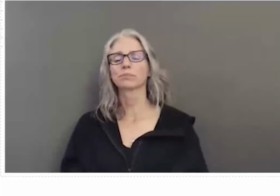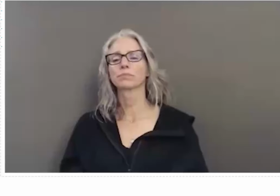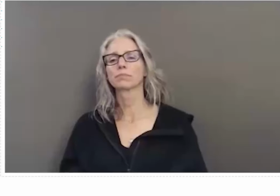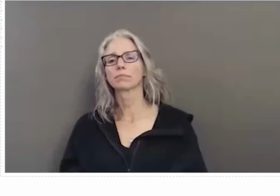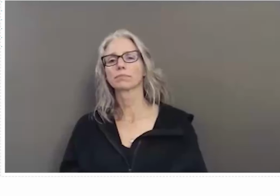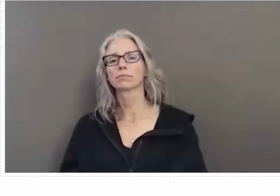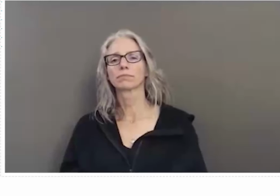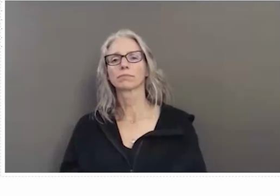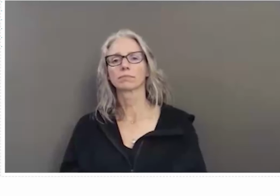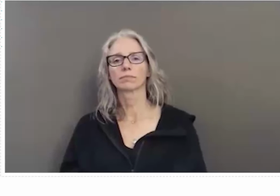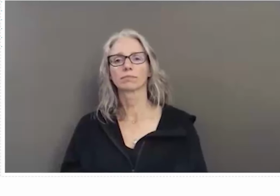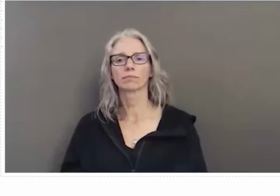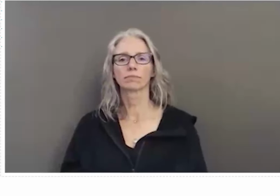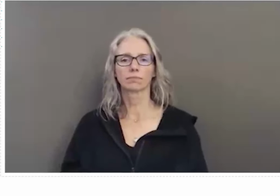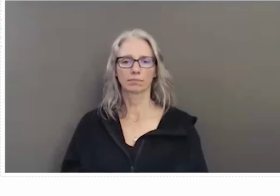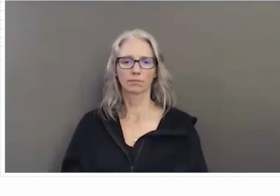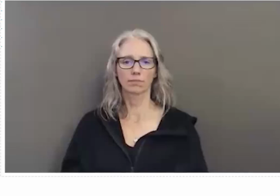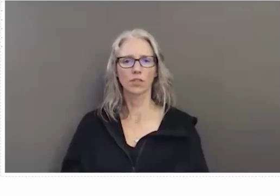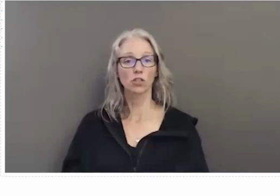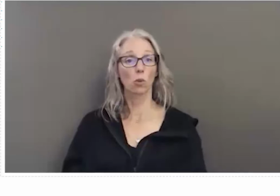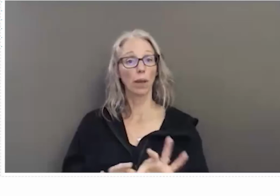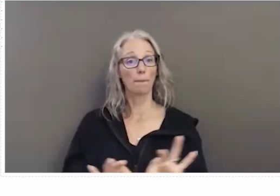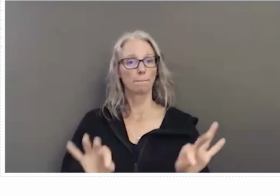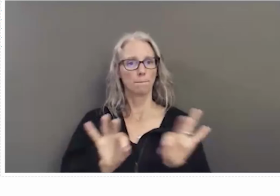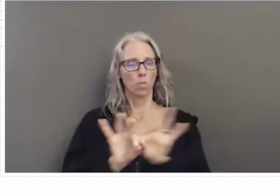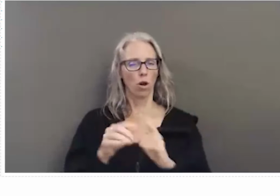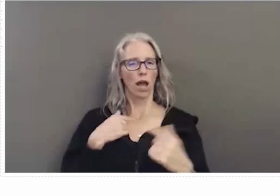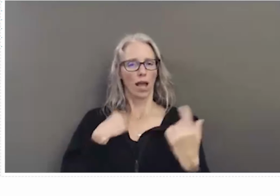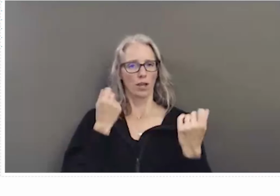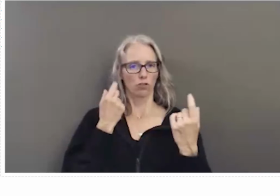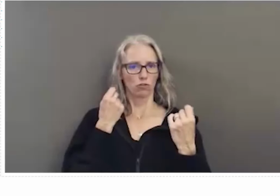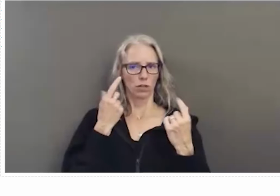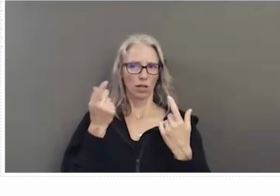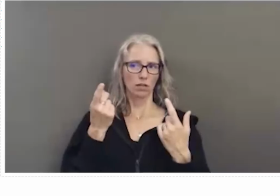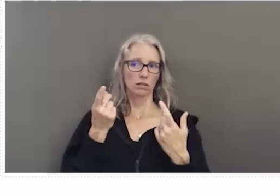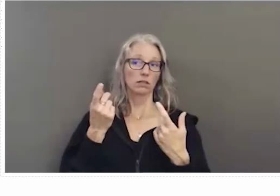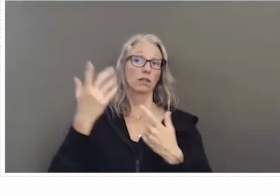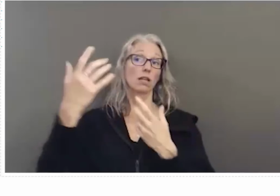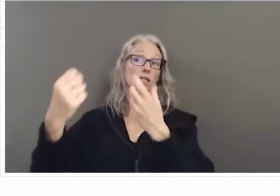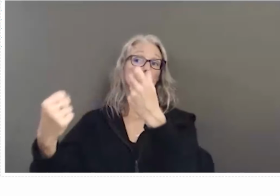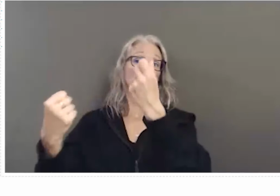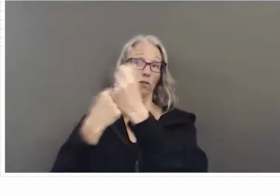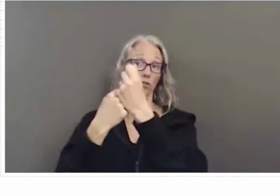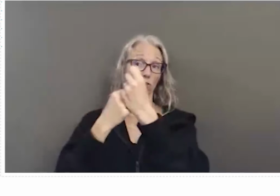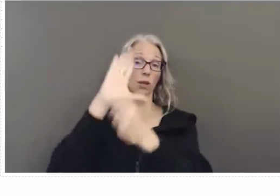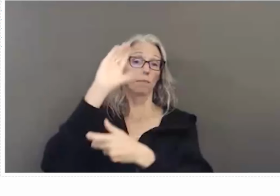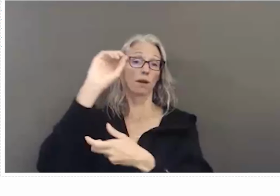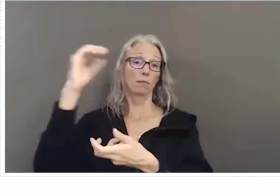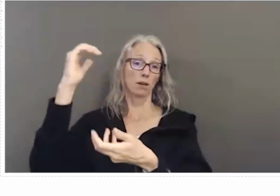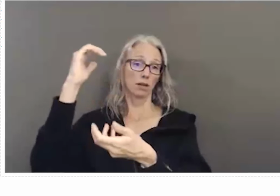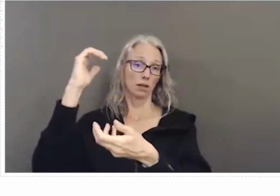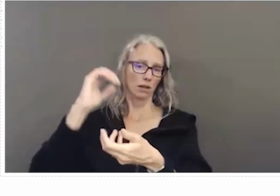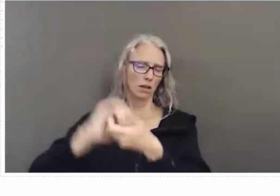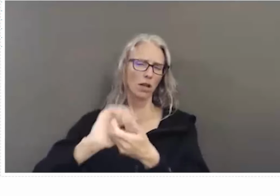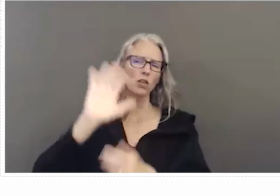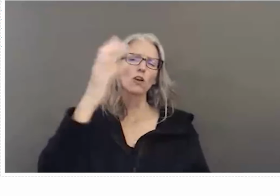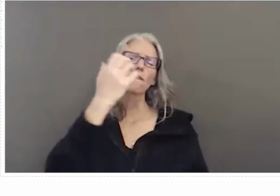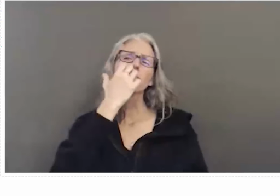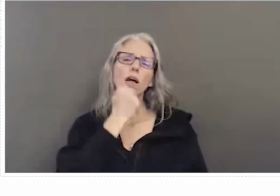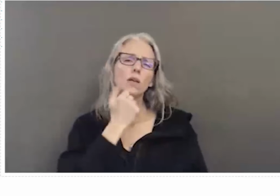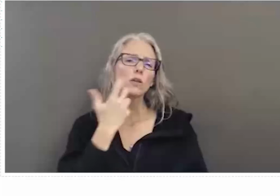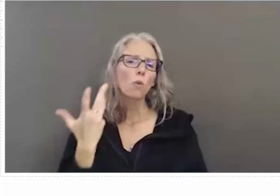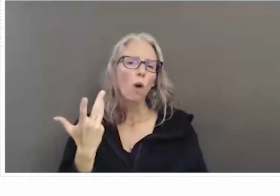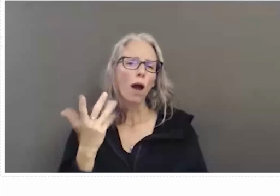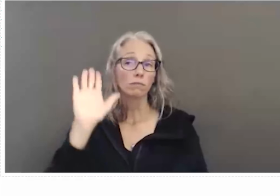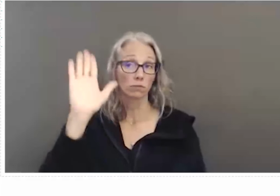understand also which company that we deal with and their values, and are they doing the right thing? Are they responsible? And so we